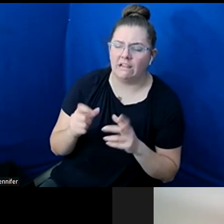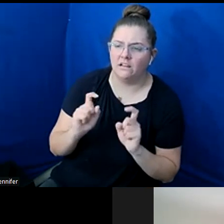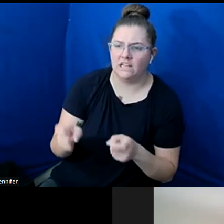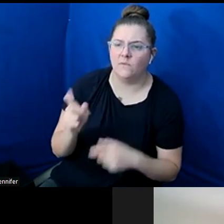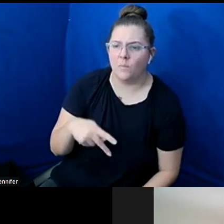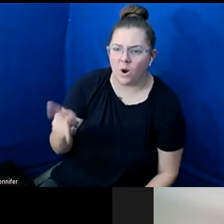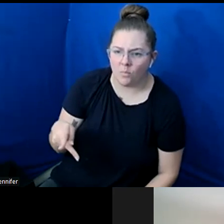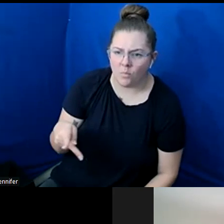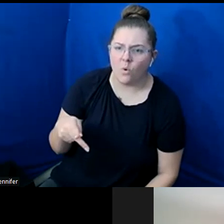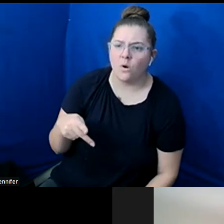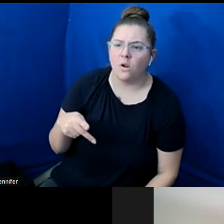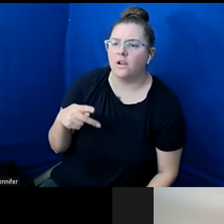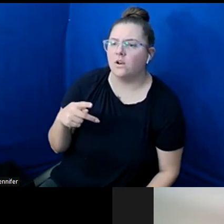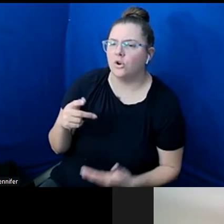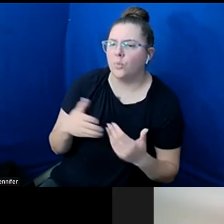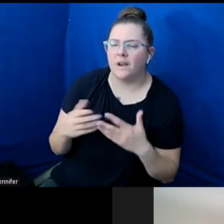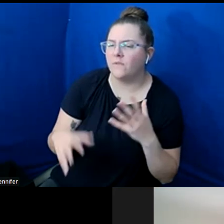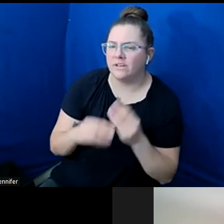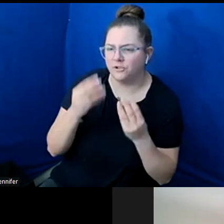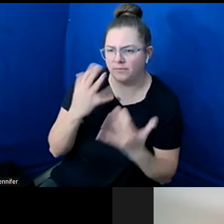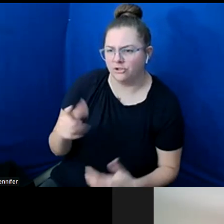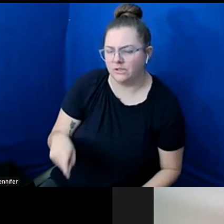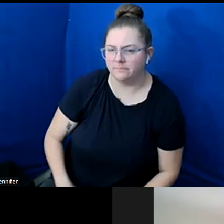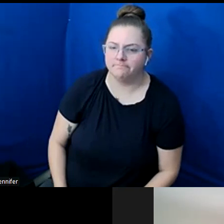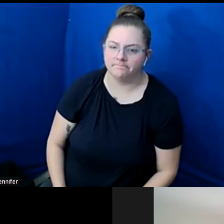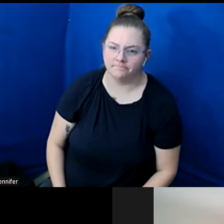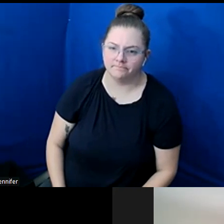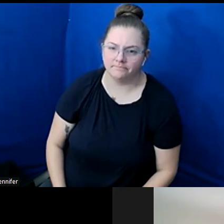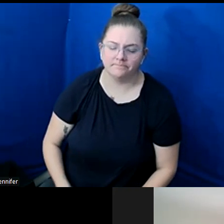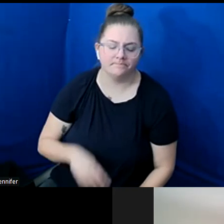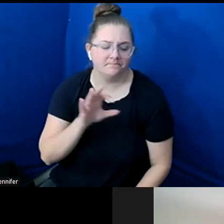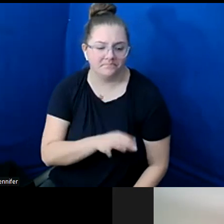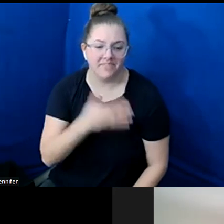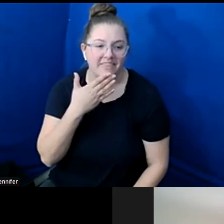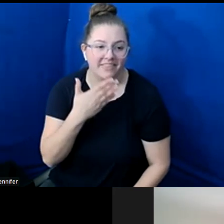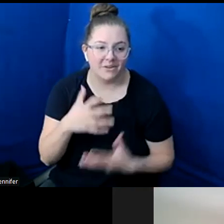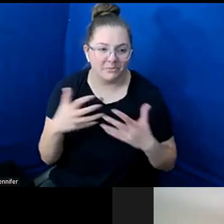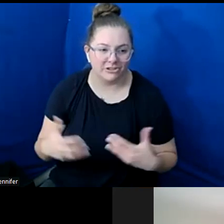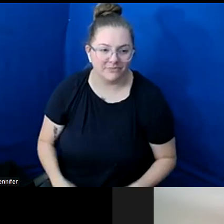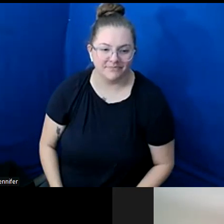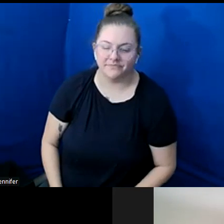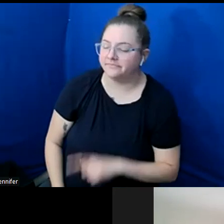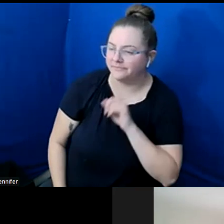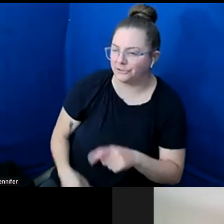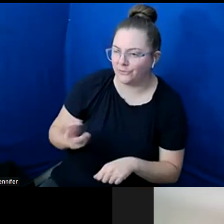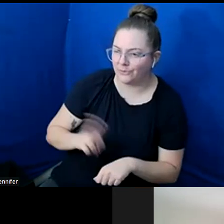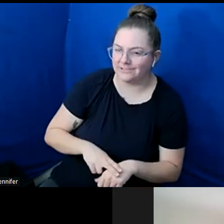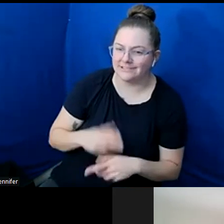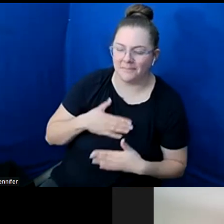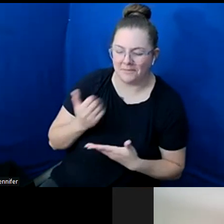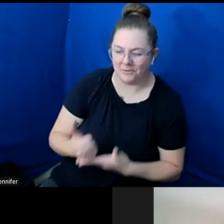or whatever additional information you're looking for. All right, perfect. Thank you so much. Yeah, of course. Yeah, happy to